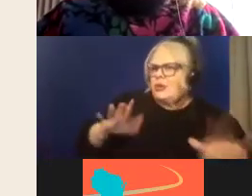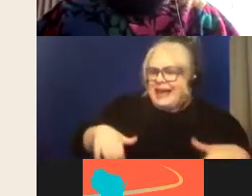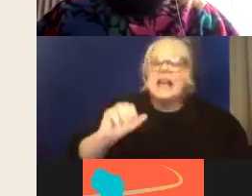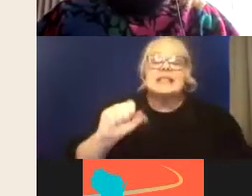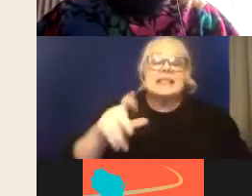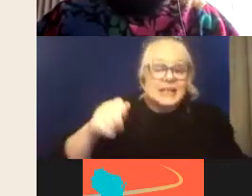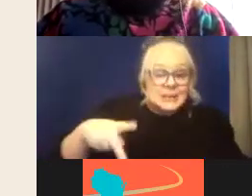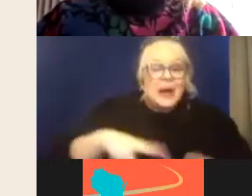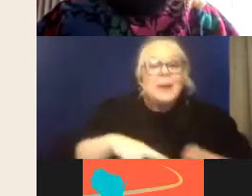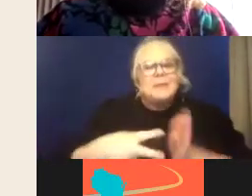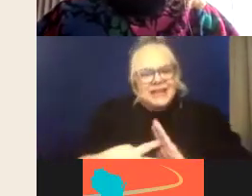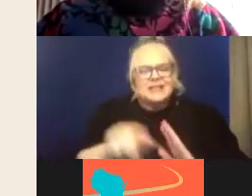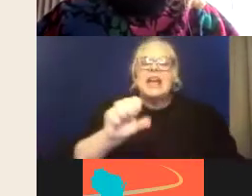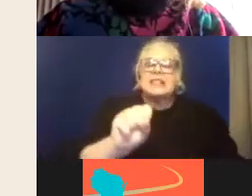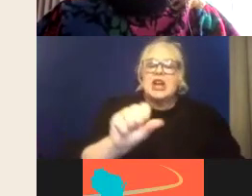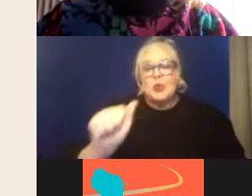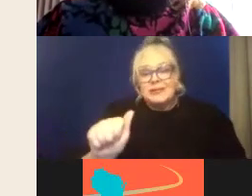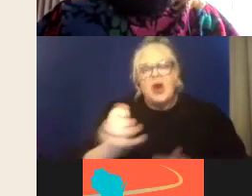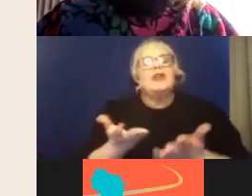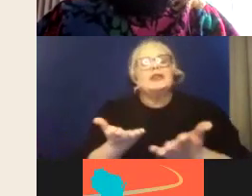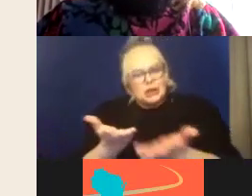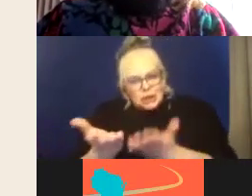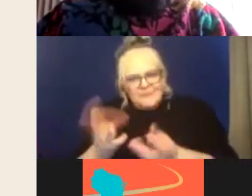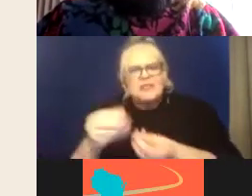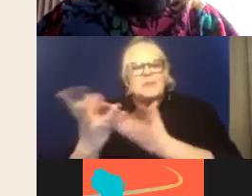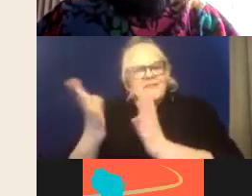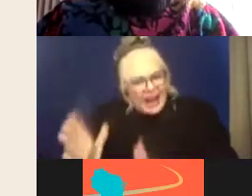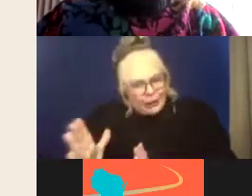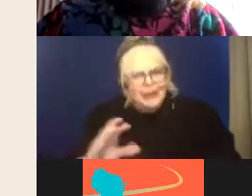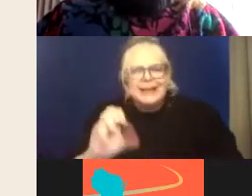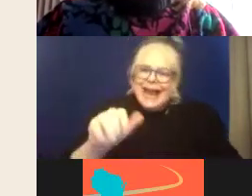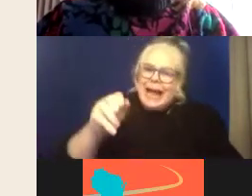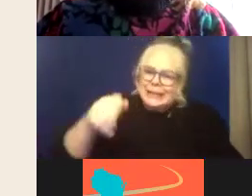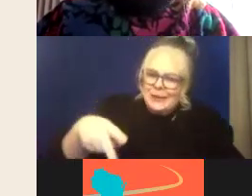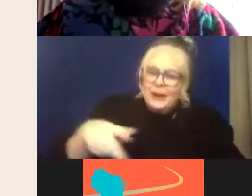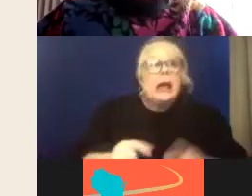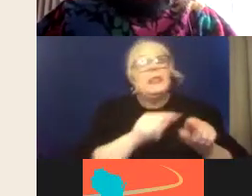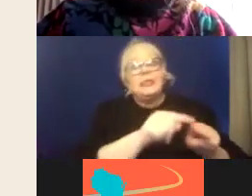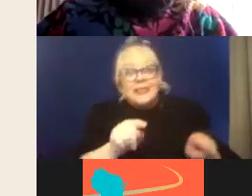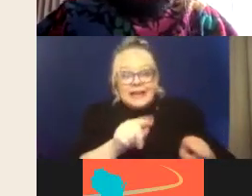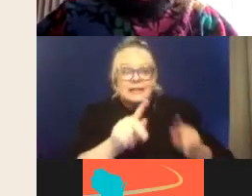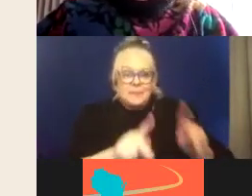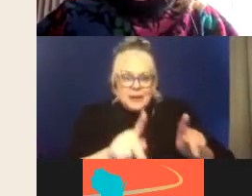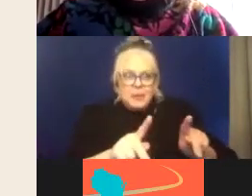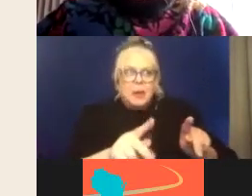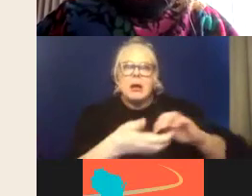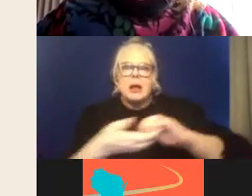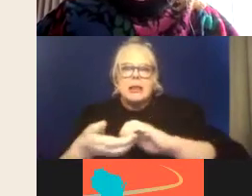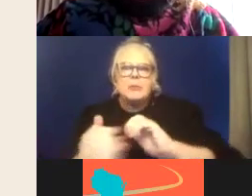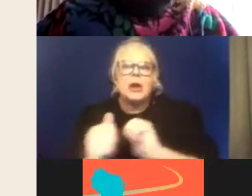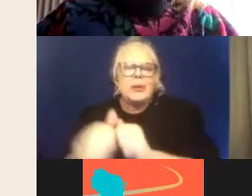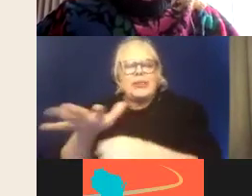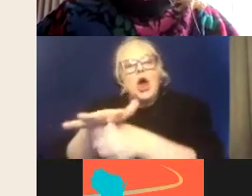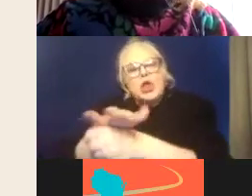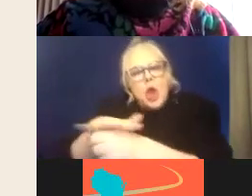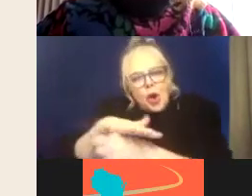provider, and these system-based victim specialists collaborate with local service providers. So advocates at those local service providers,